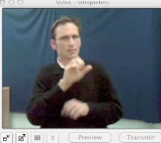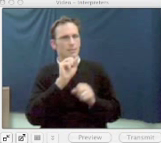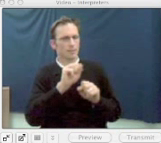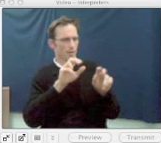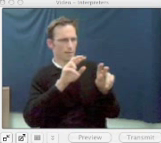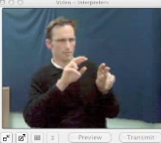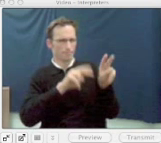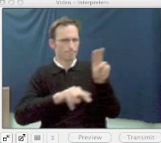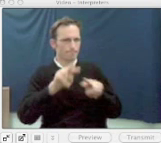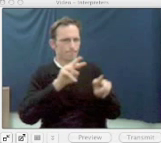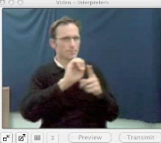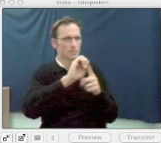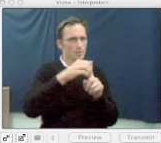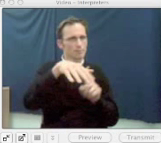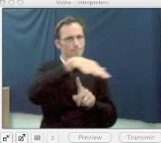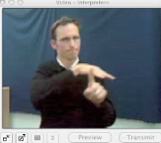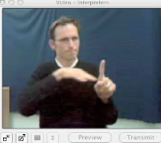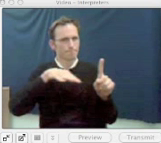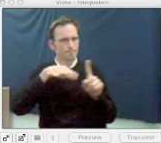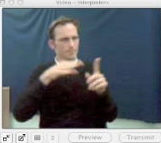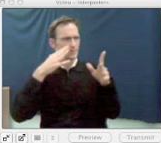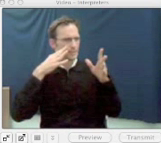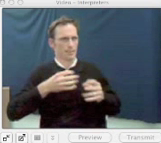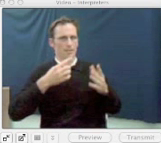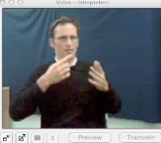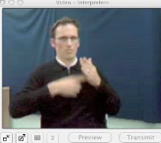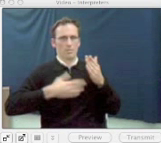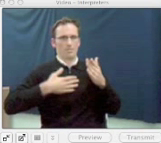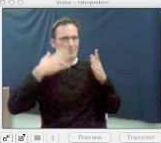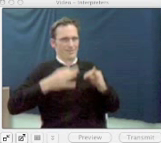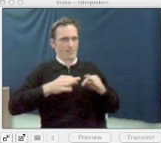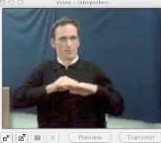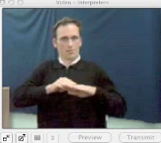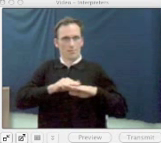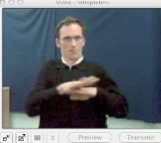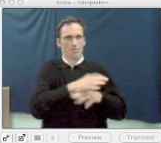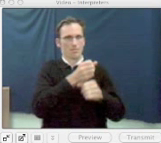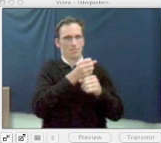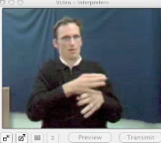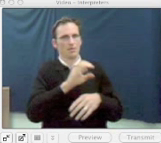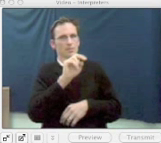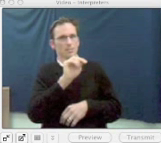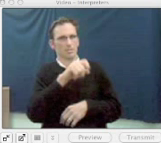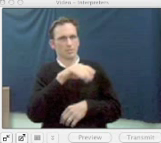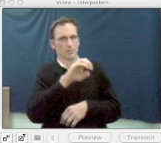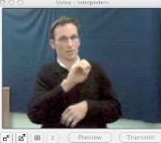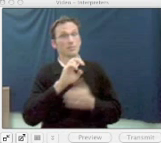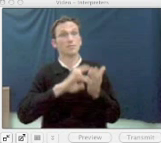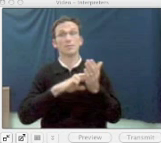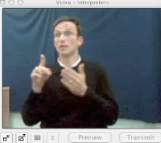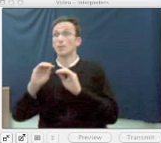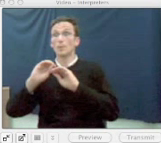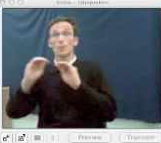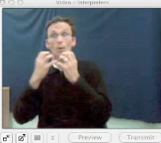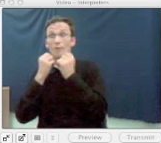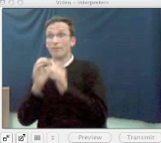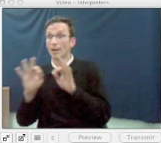So it's not that one has values and principles and one doesn't. They just use them in a very different way.